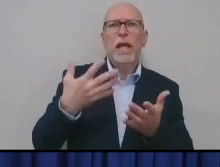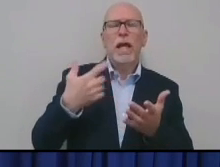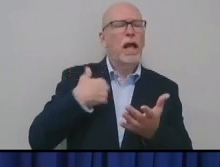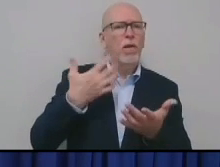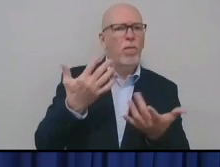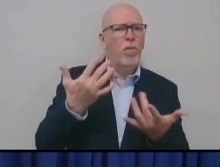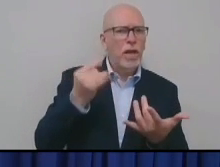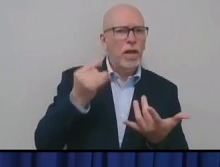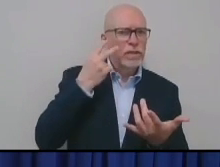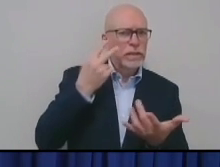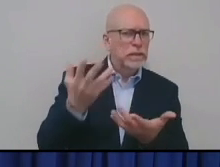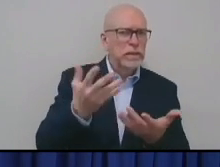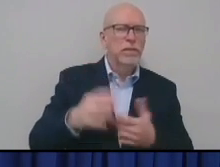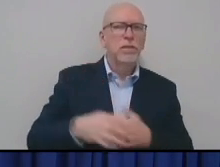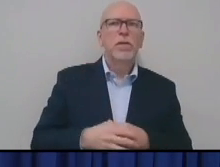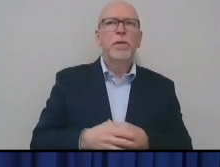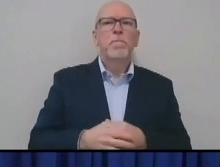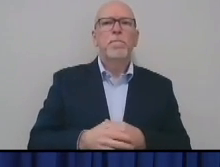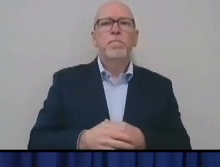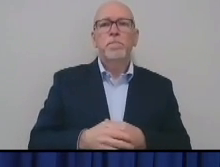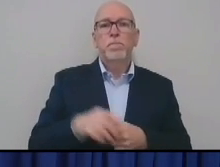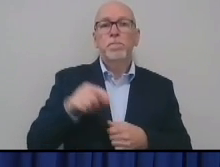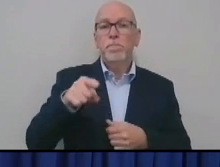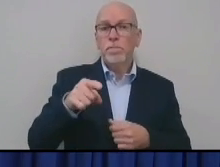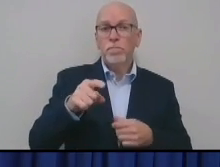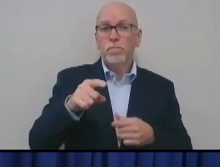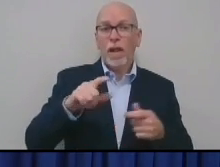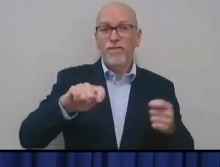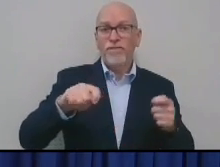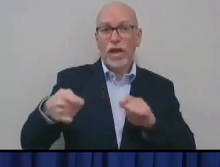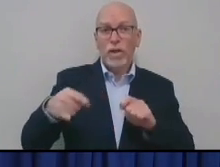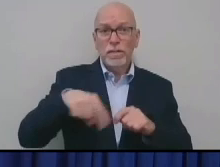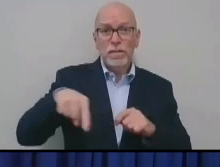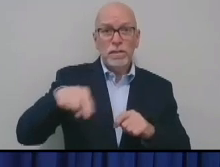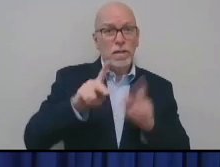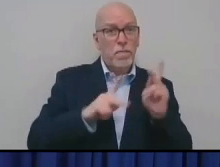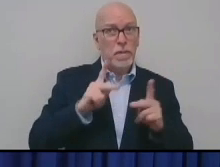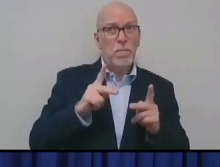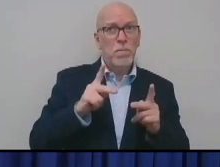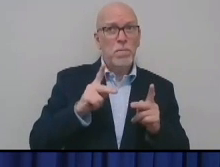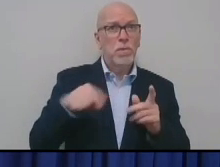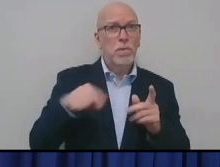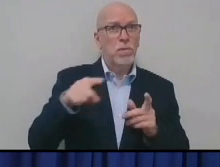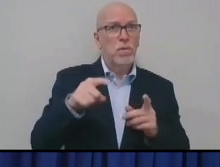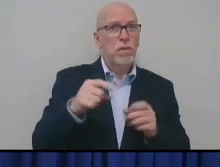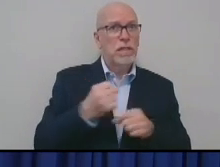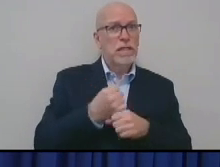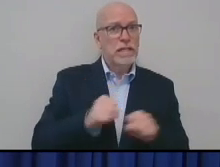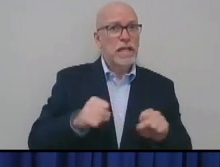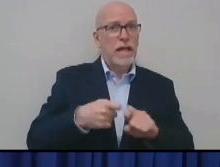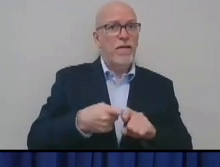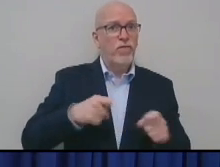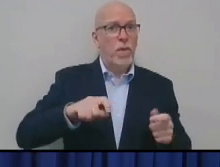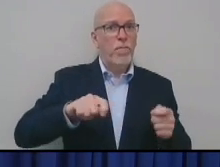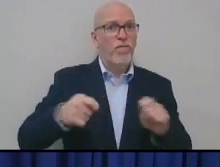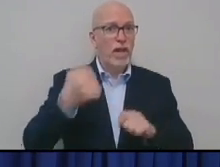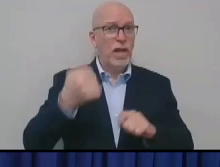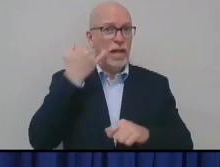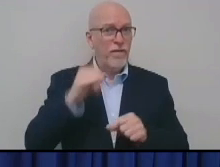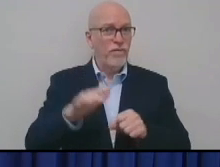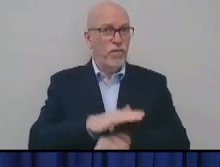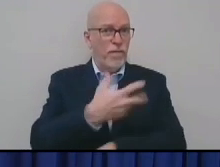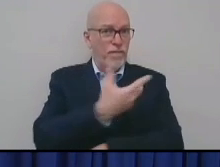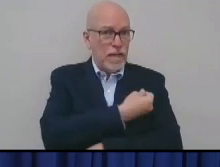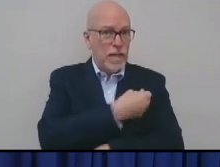it. Are people pretty well safe from the variants if they are fully